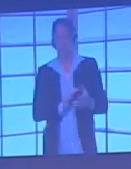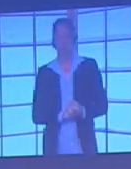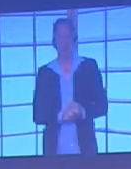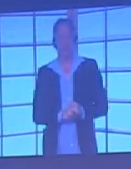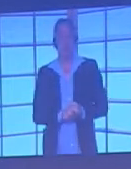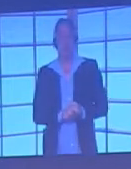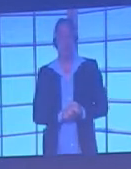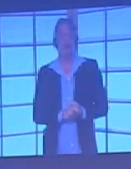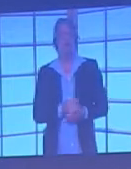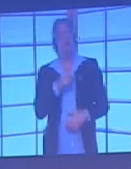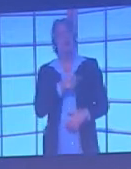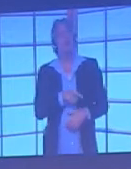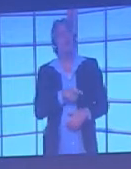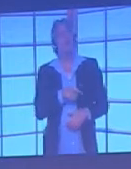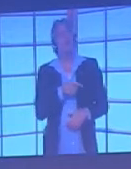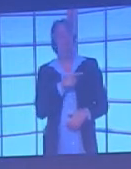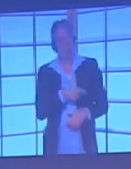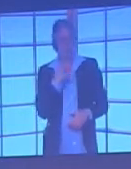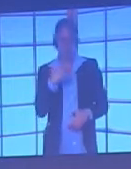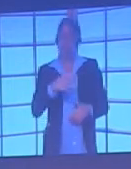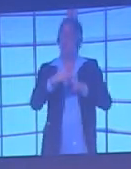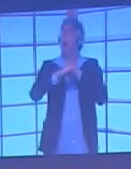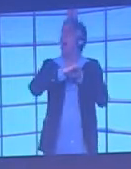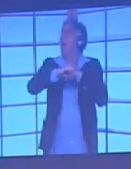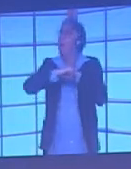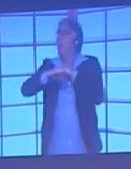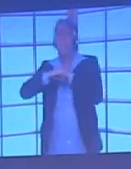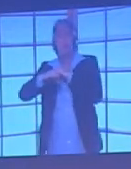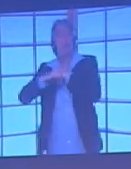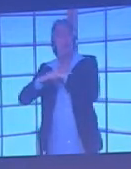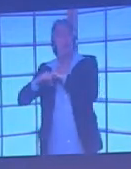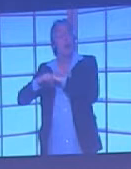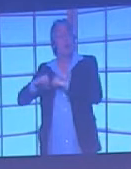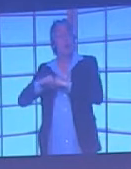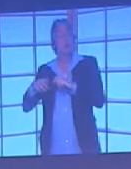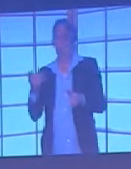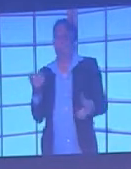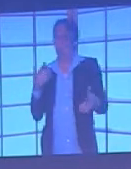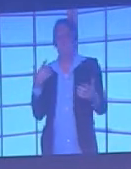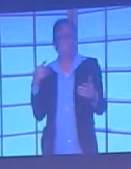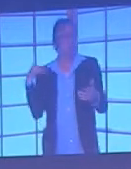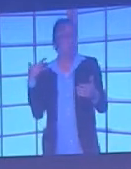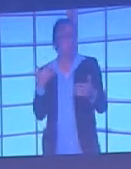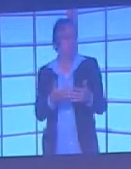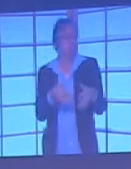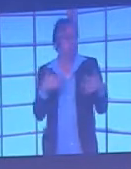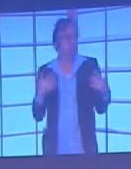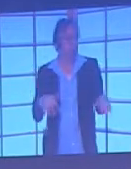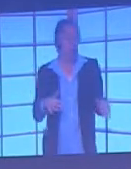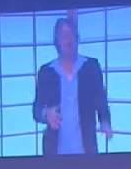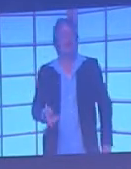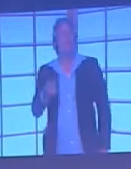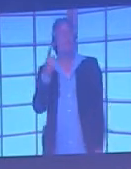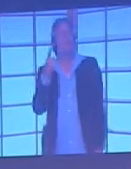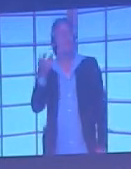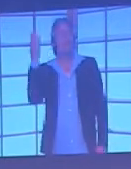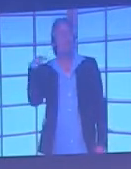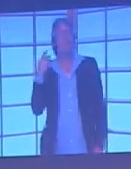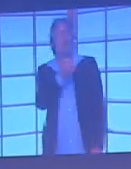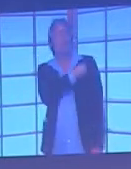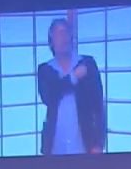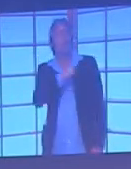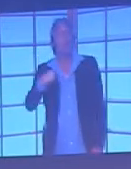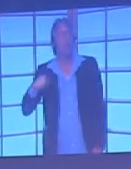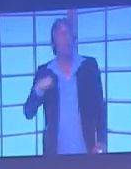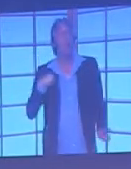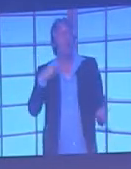at least once to give special attention. And it occurred to us in the work we were doing in Poland and Ukraine that it made sense to